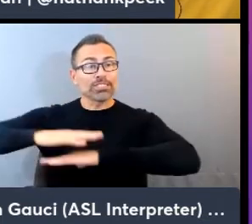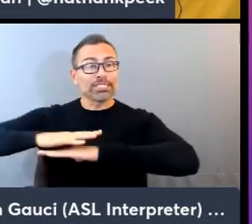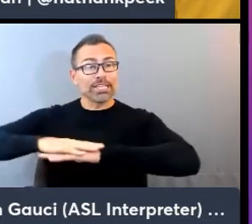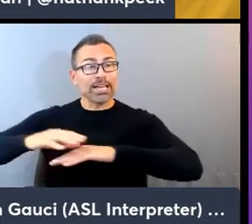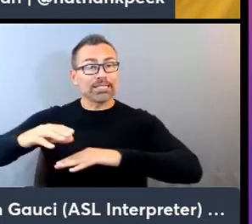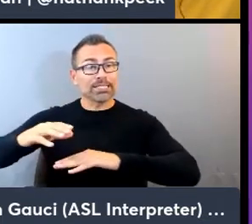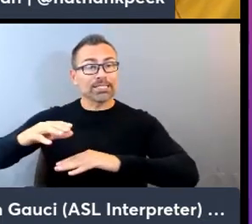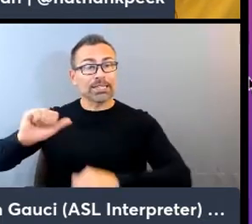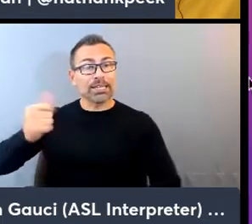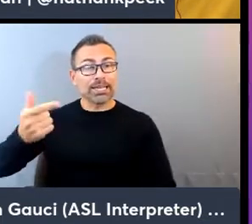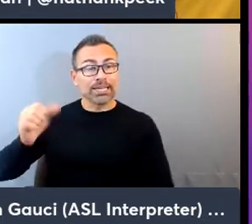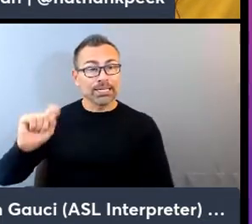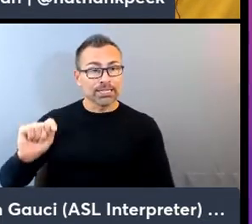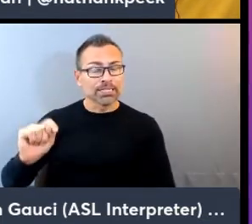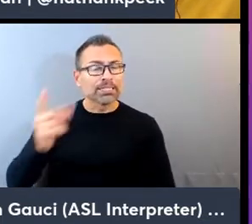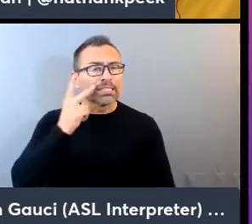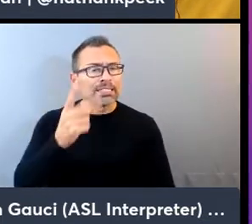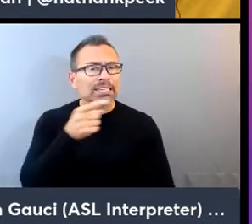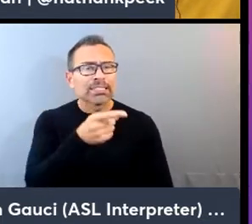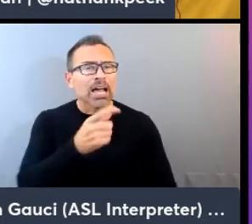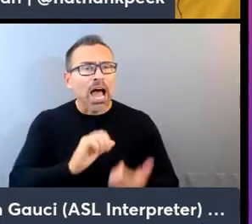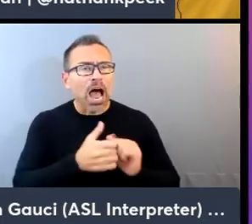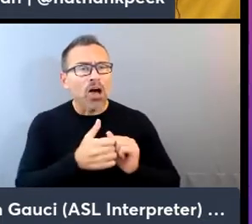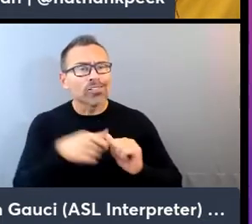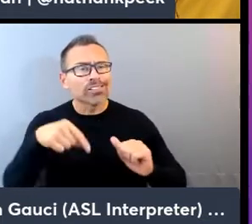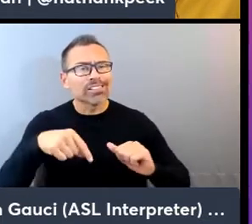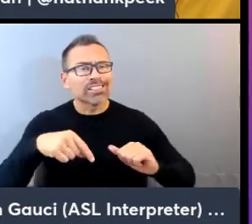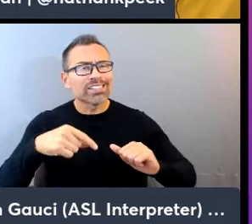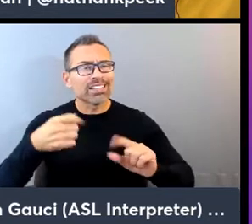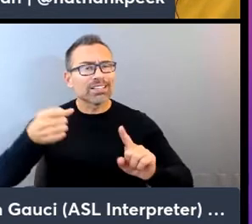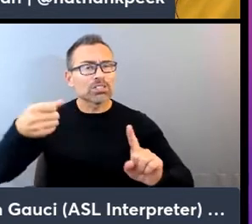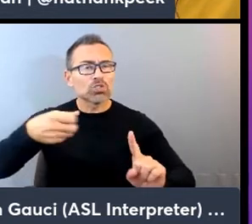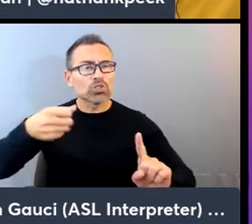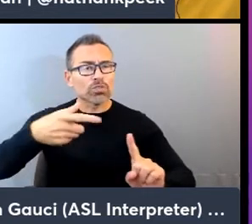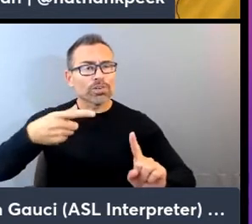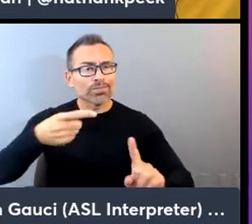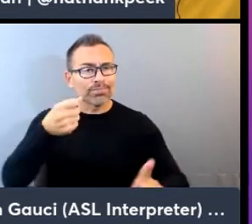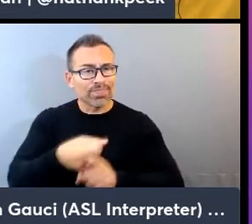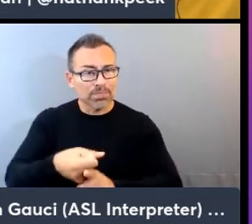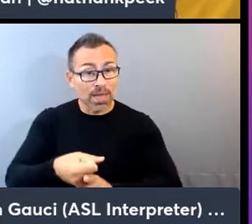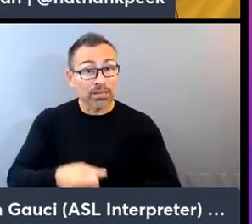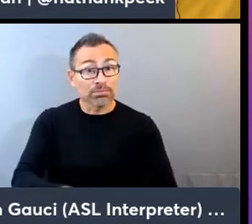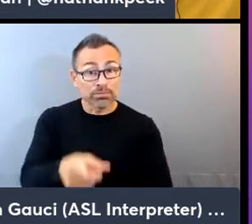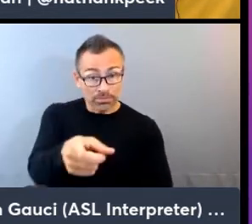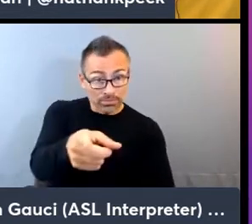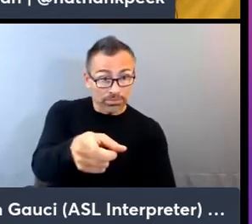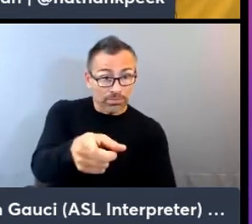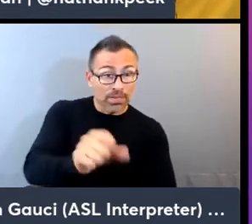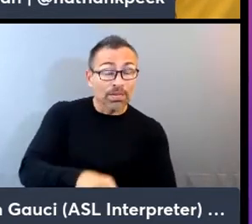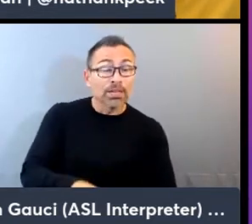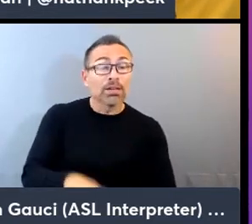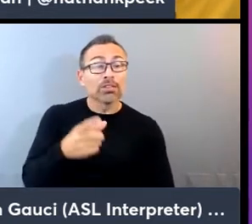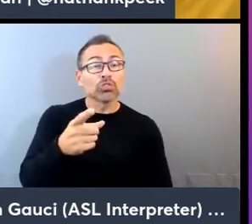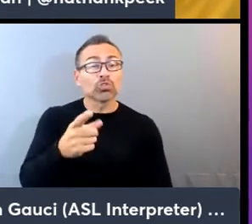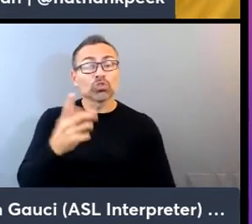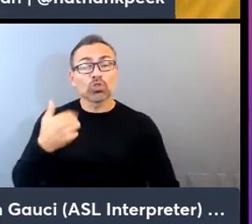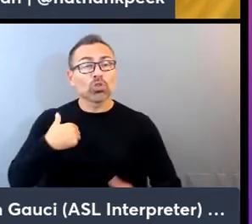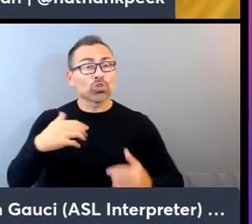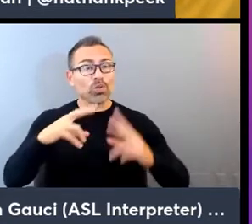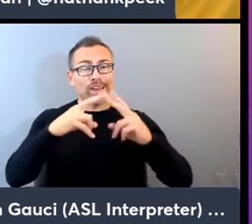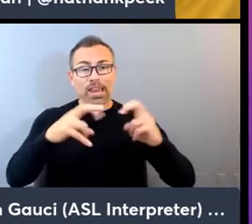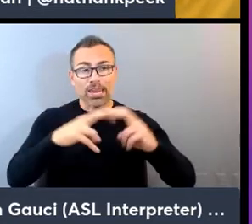this particular server has, and show that pictorially, right? So you're conducting that impact analysis, you're giving